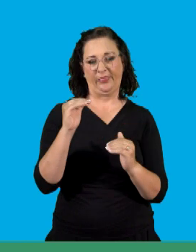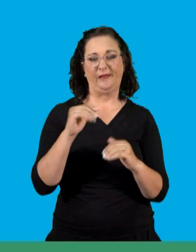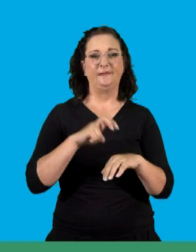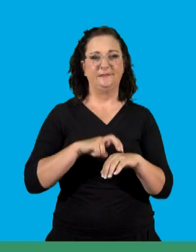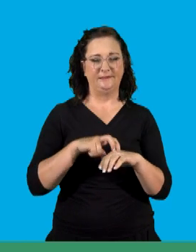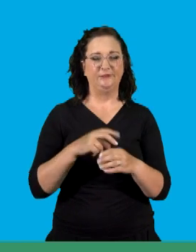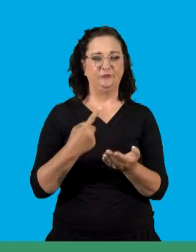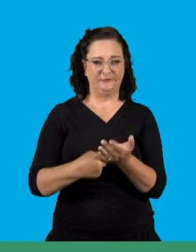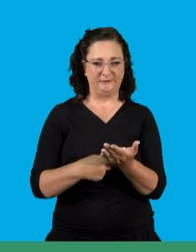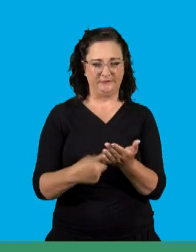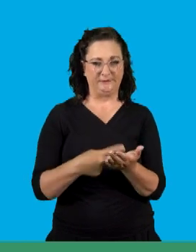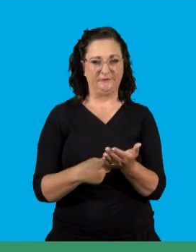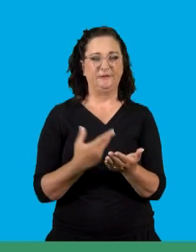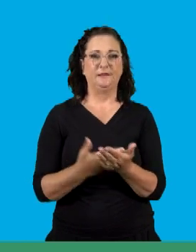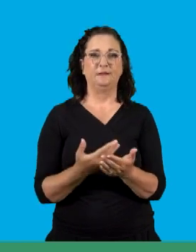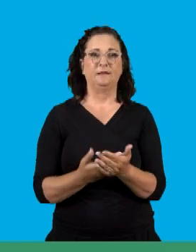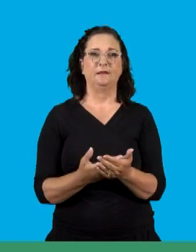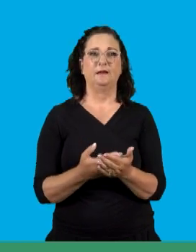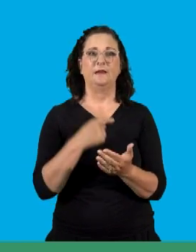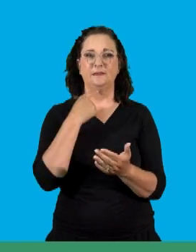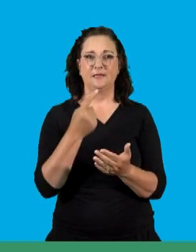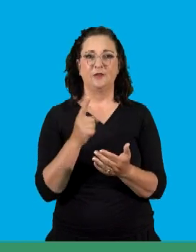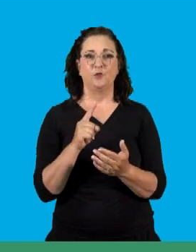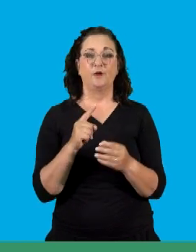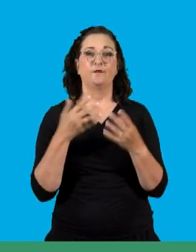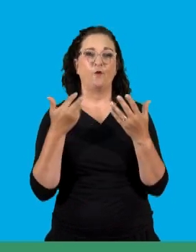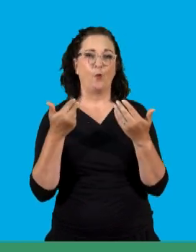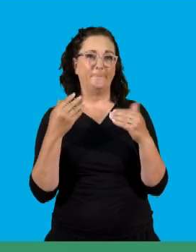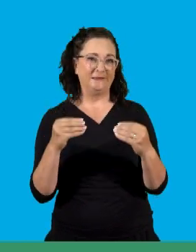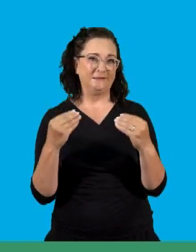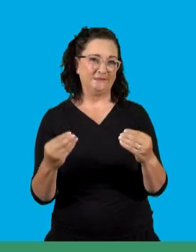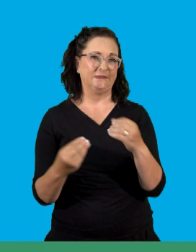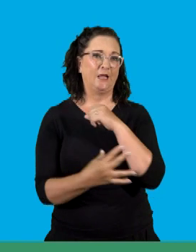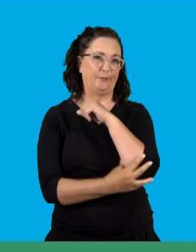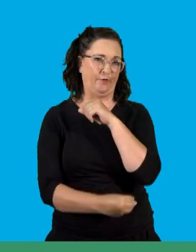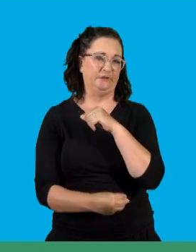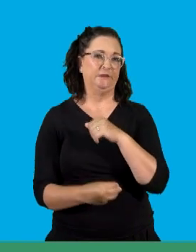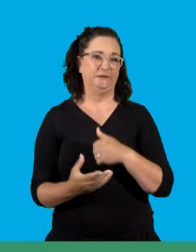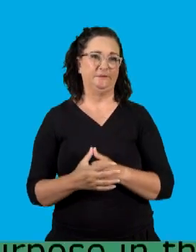and discuss the impact of inequality and poverty on businesses.